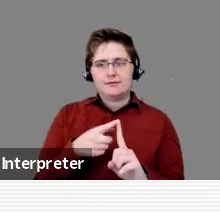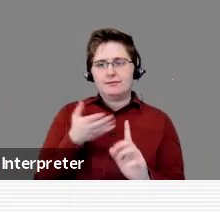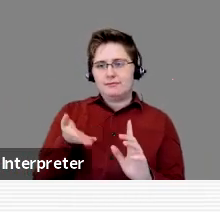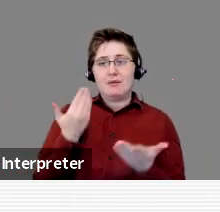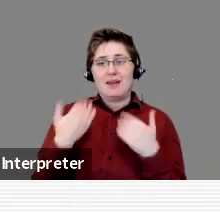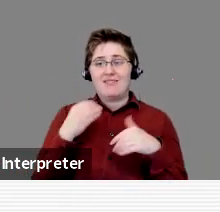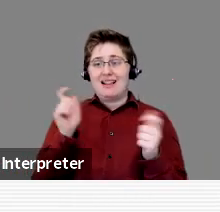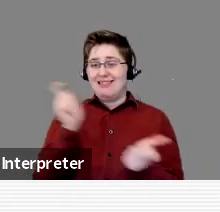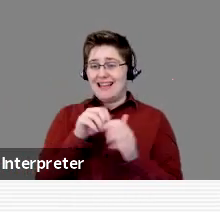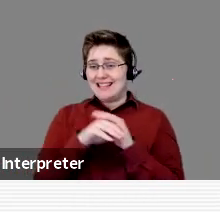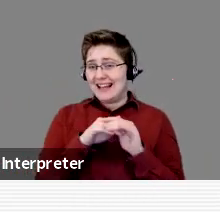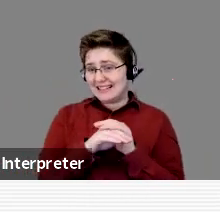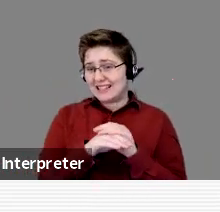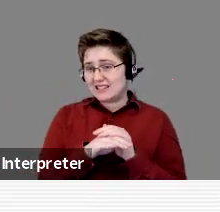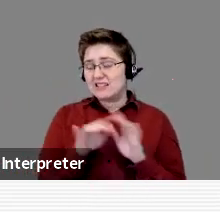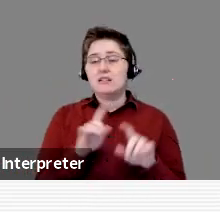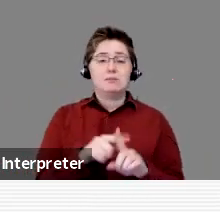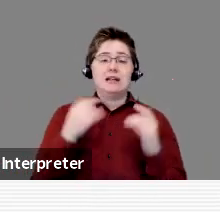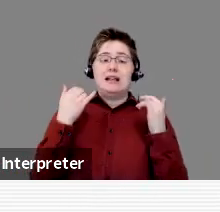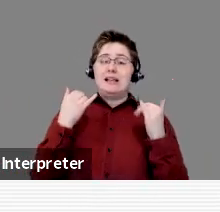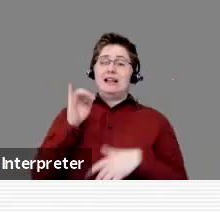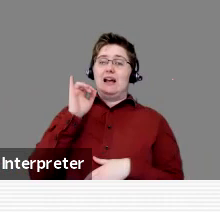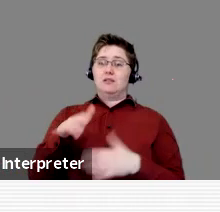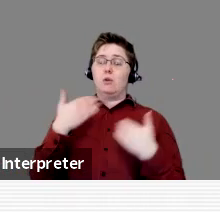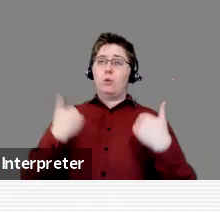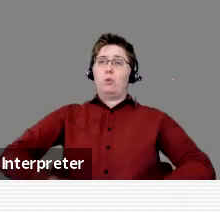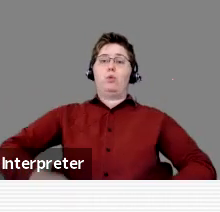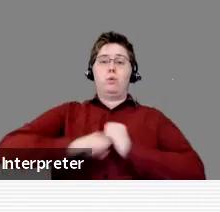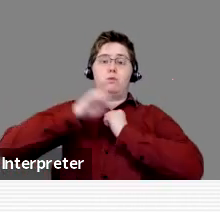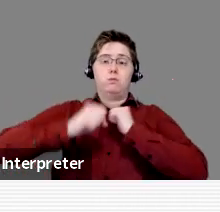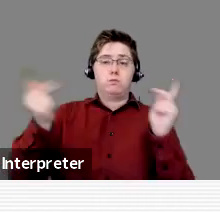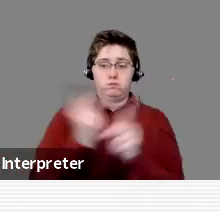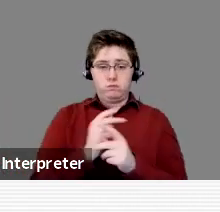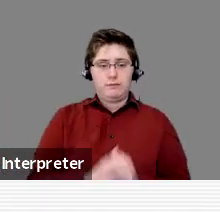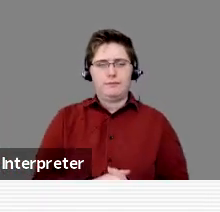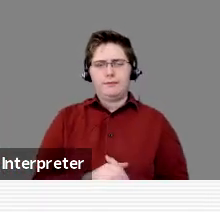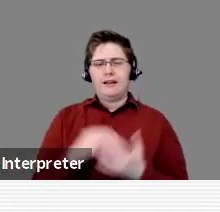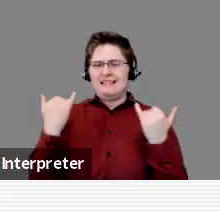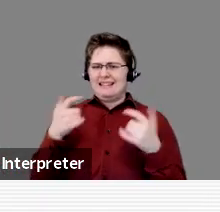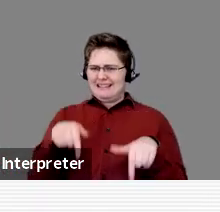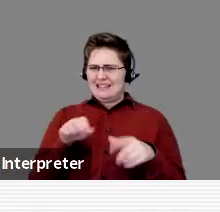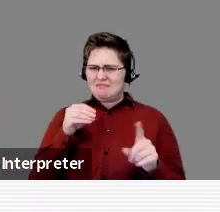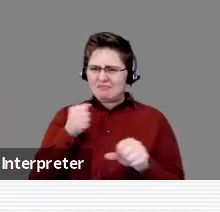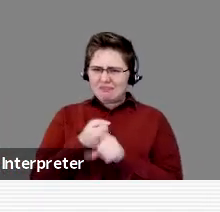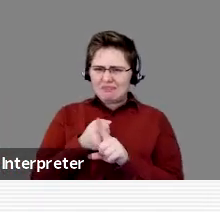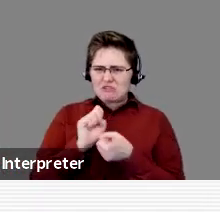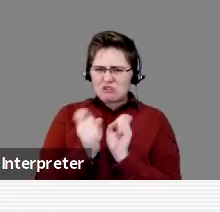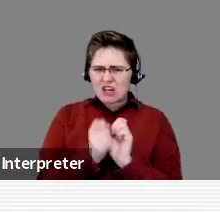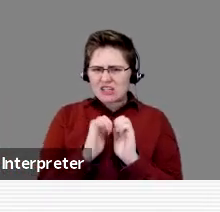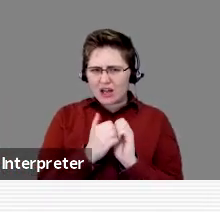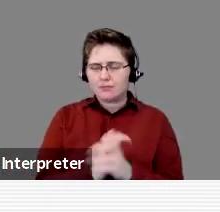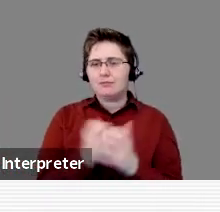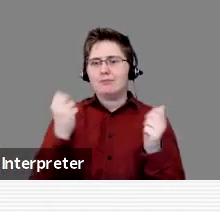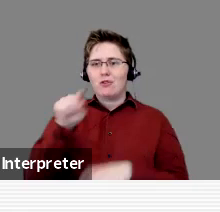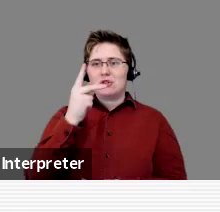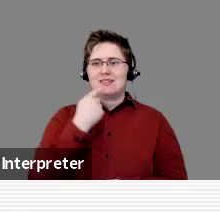less access, but that now has been massively exacerbated. And how will this change advocacy? So many of you said you're